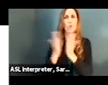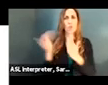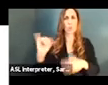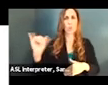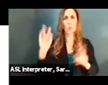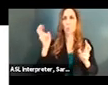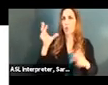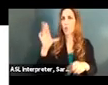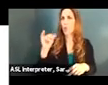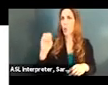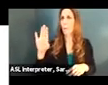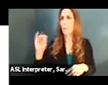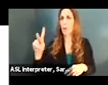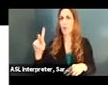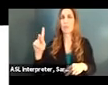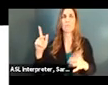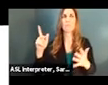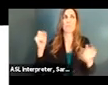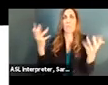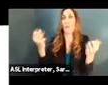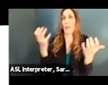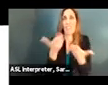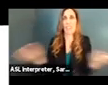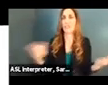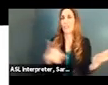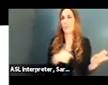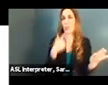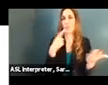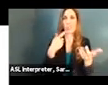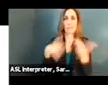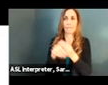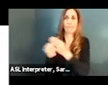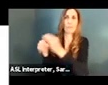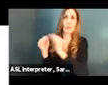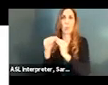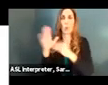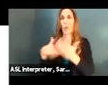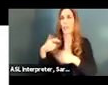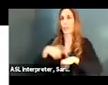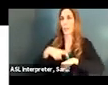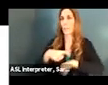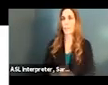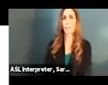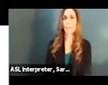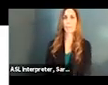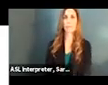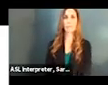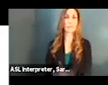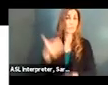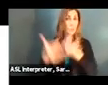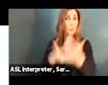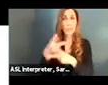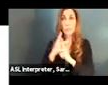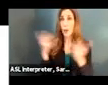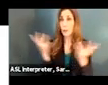and a lot of other things. We're replenishing all of the time. So this is how you borrow. You just go to